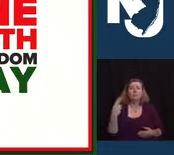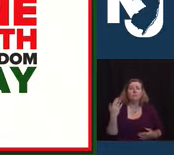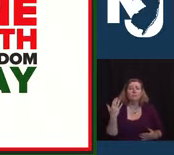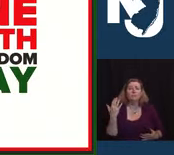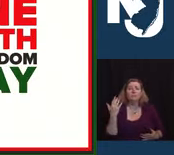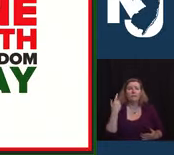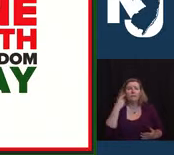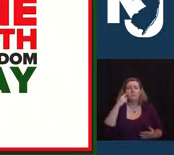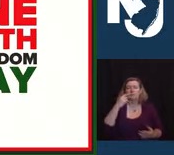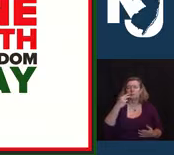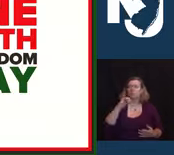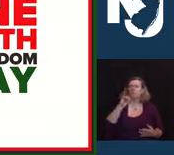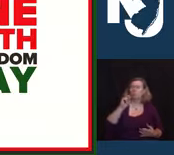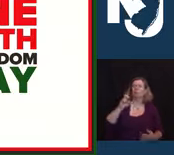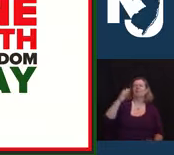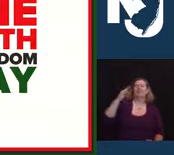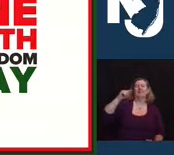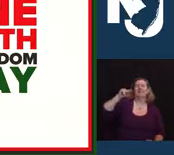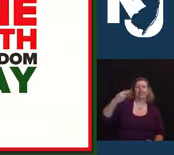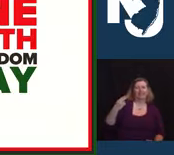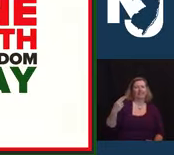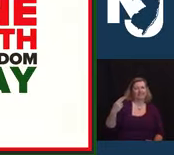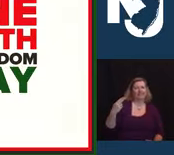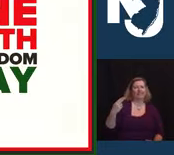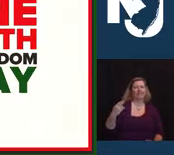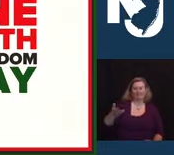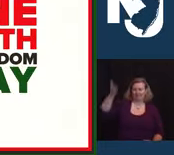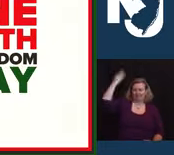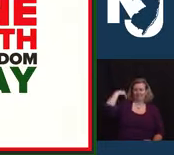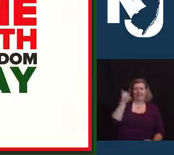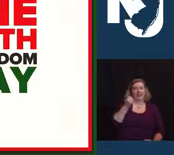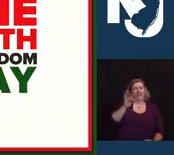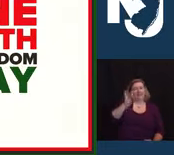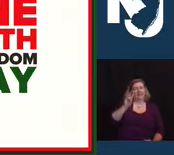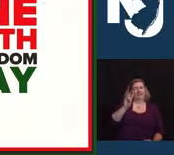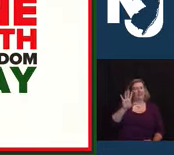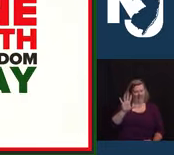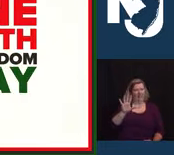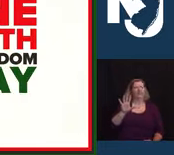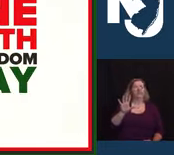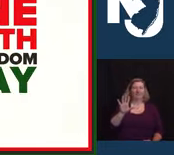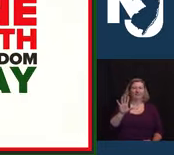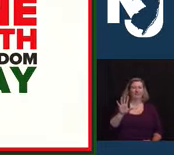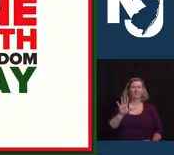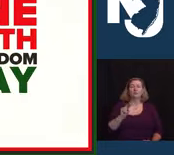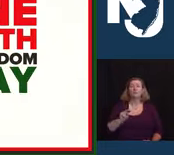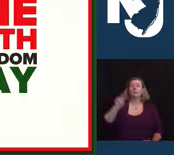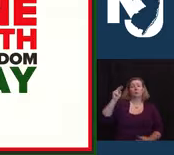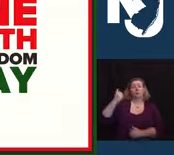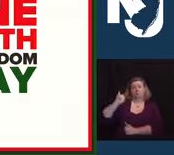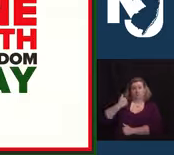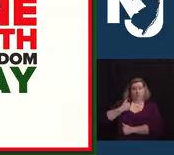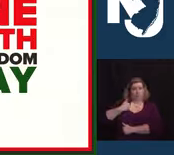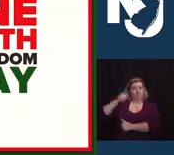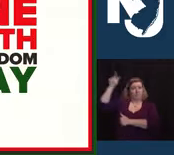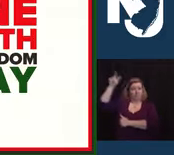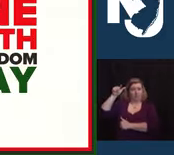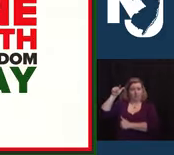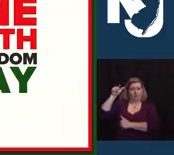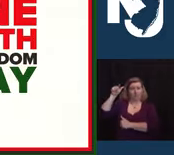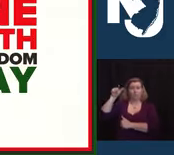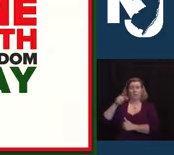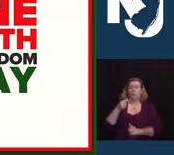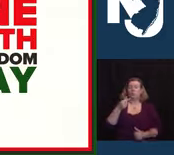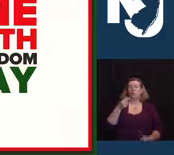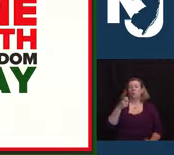19, 1865 landing of Union troops led by General Gordon Granger, a white man, in